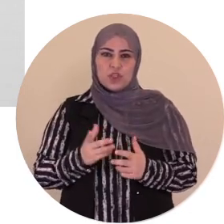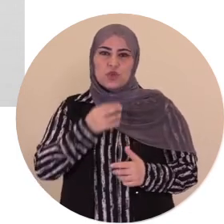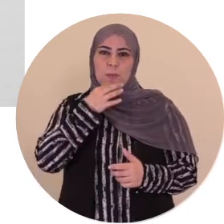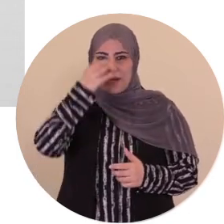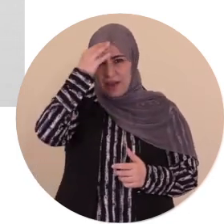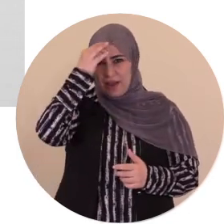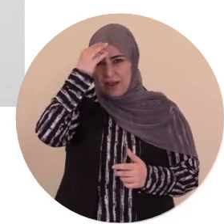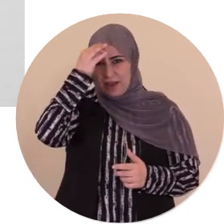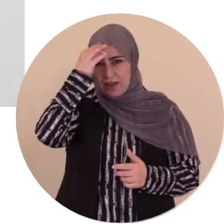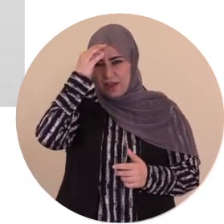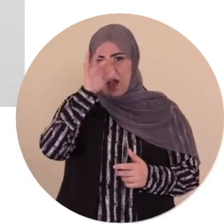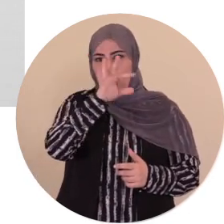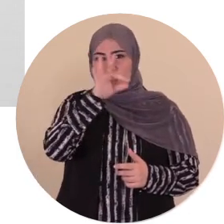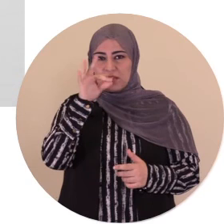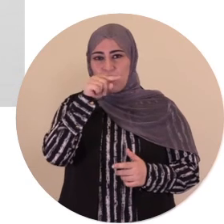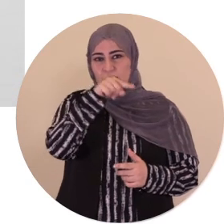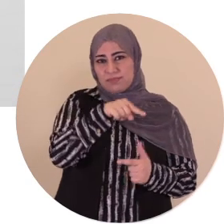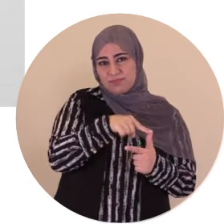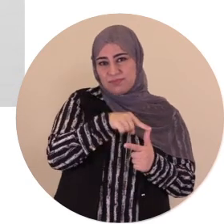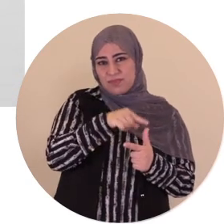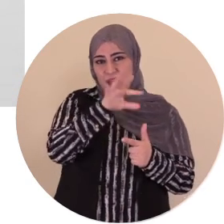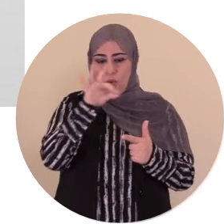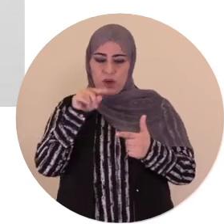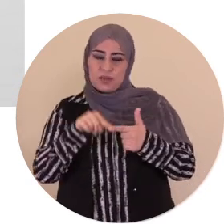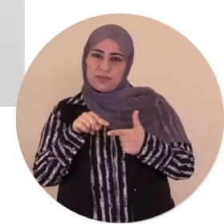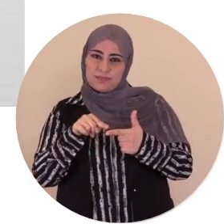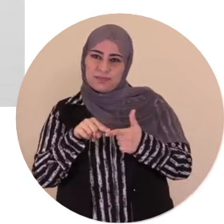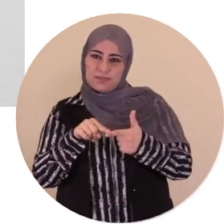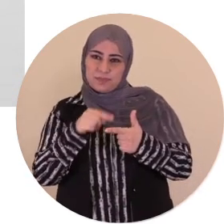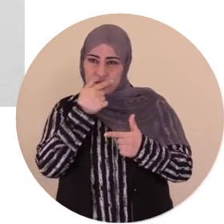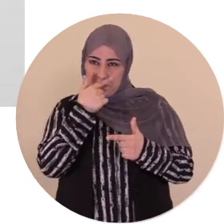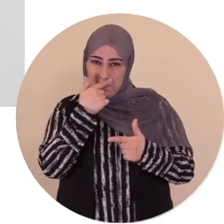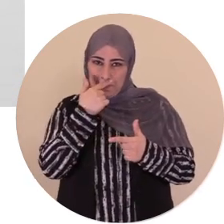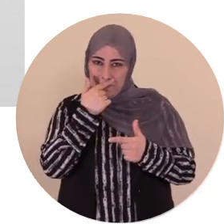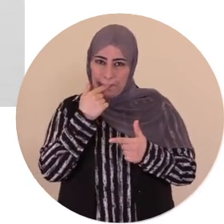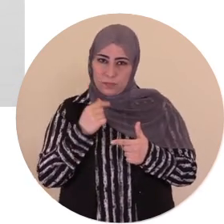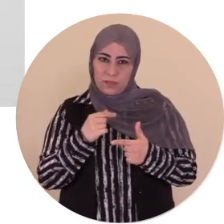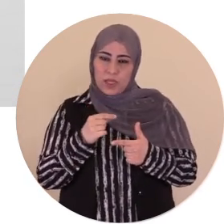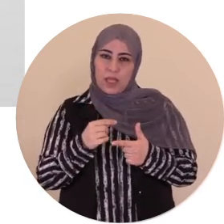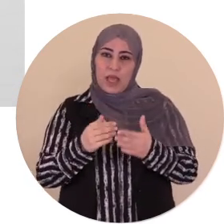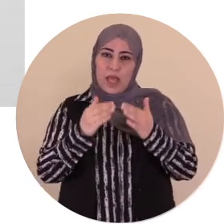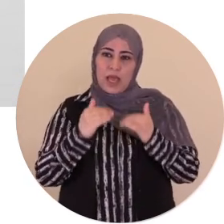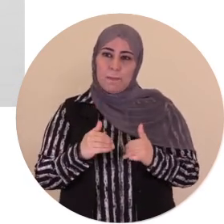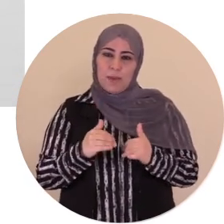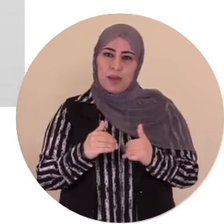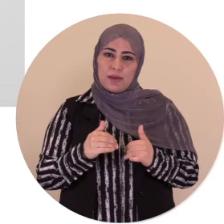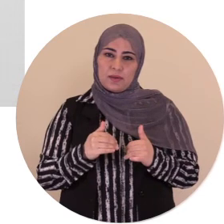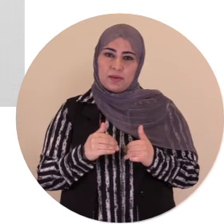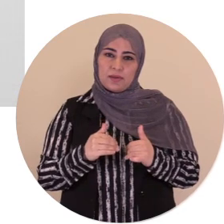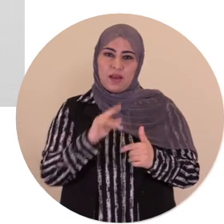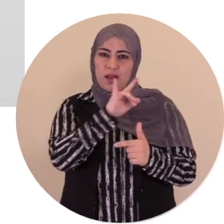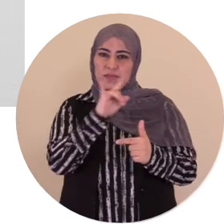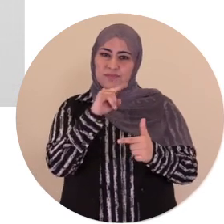have this and that. So it's between two different possibilities. Neither nor, I'm giving you, you cannot have